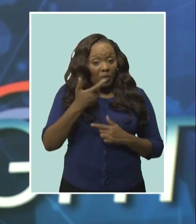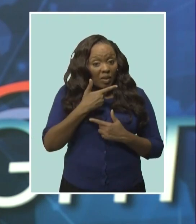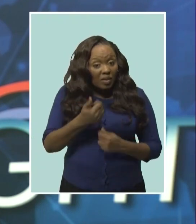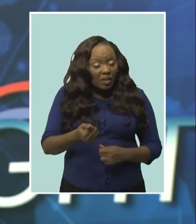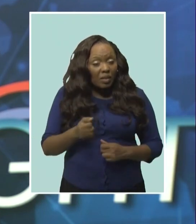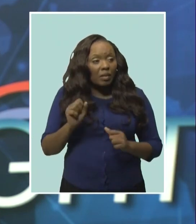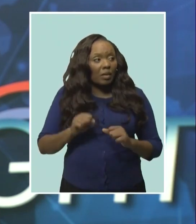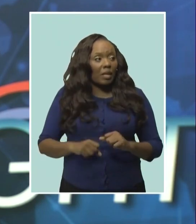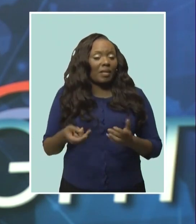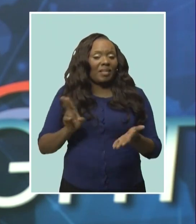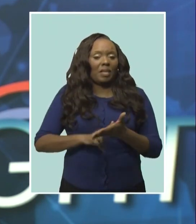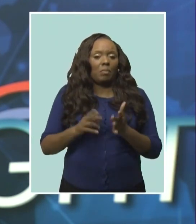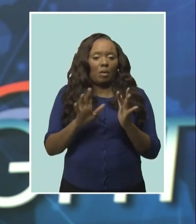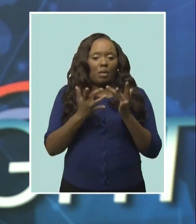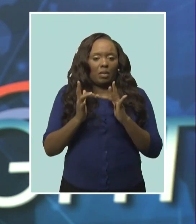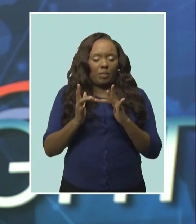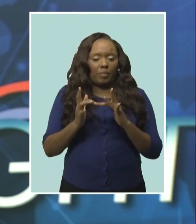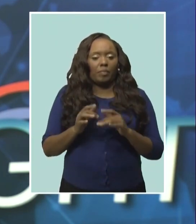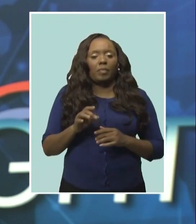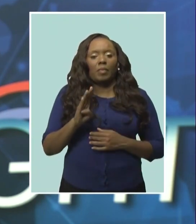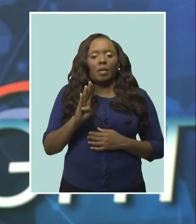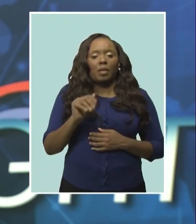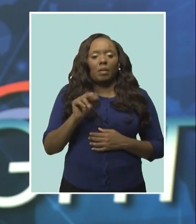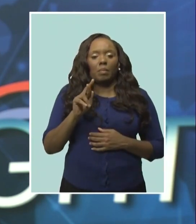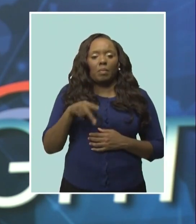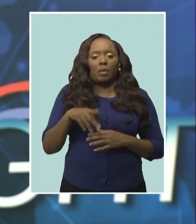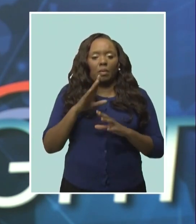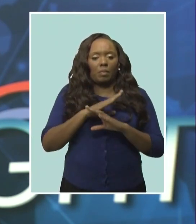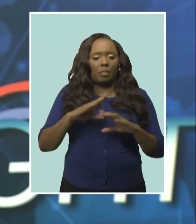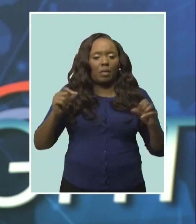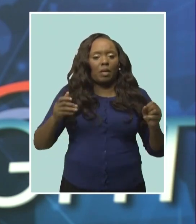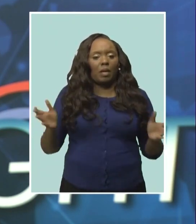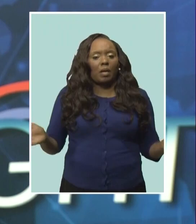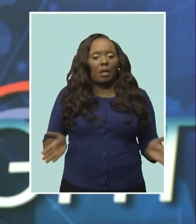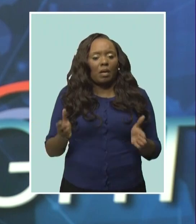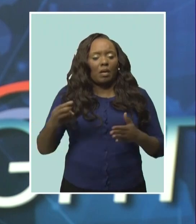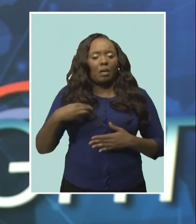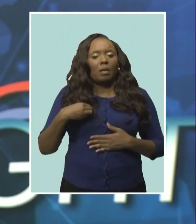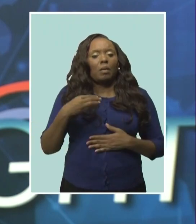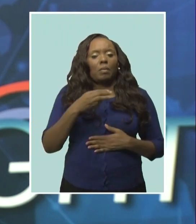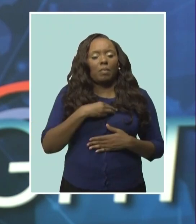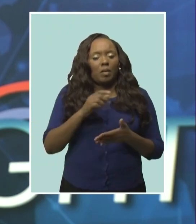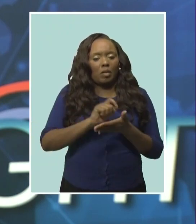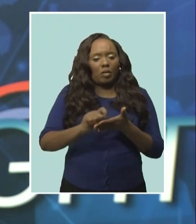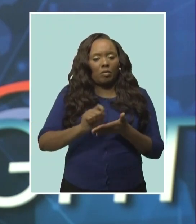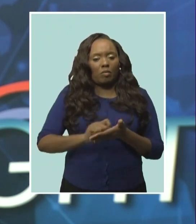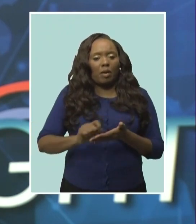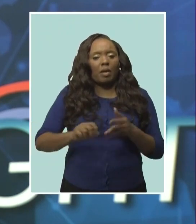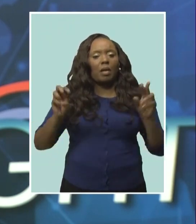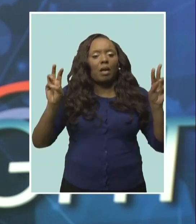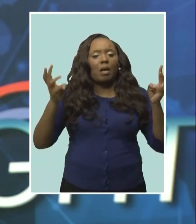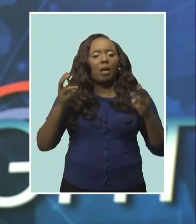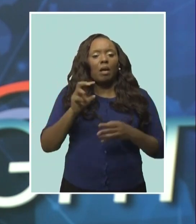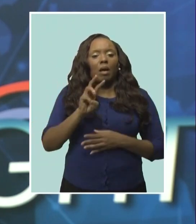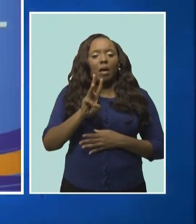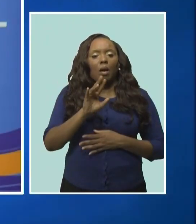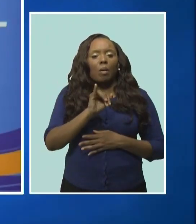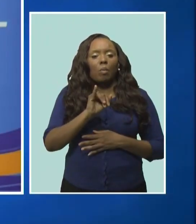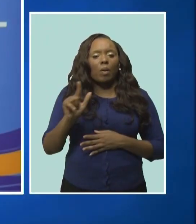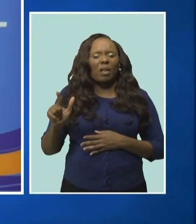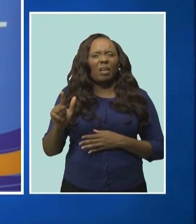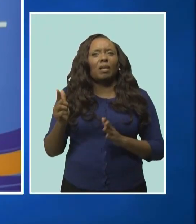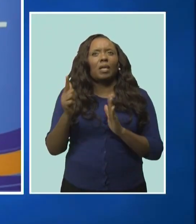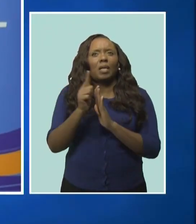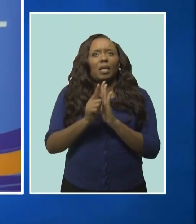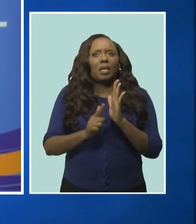enroll online. BARP's President Marilyn Rice Bowen is encouraging members to make a will. When we think